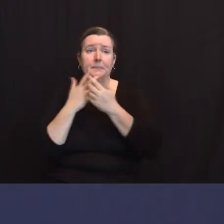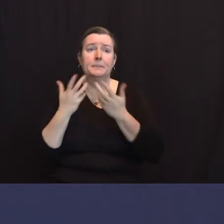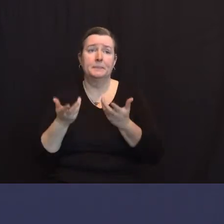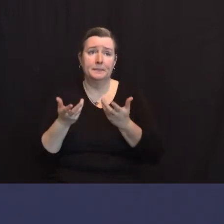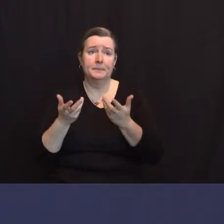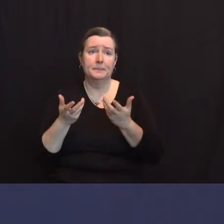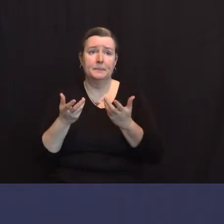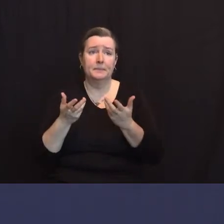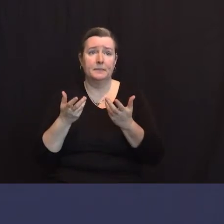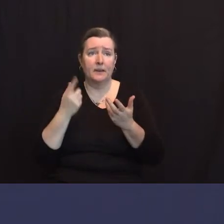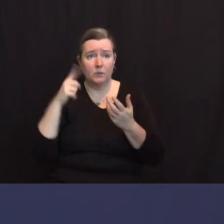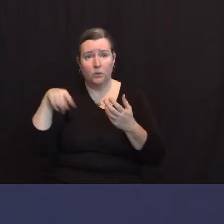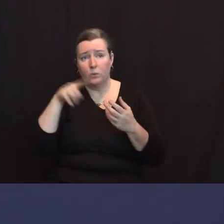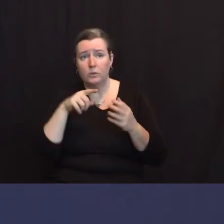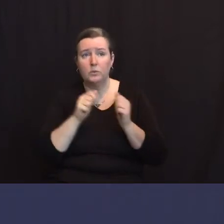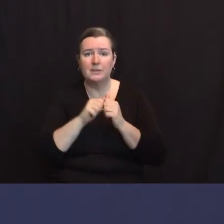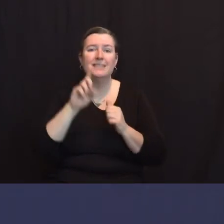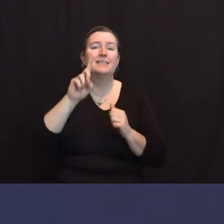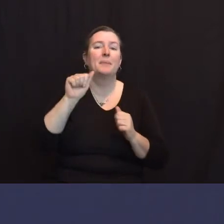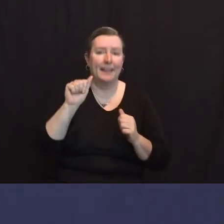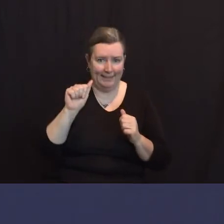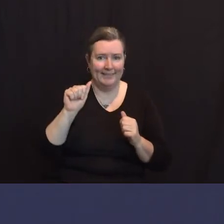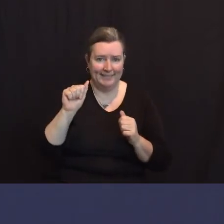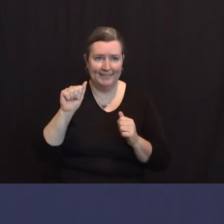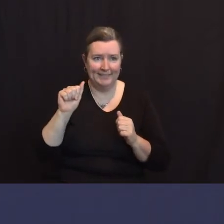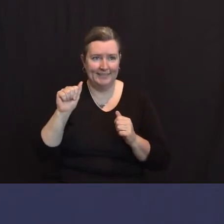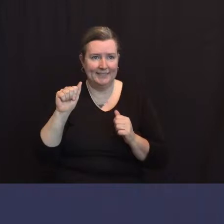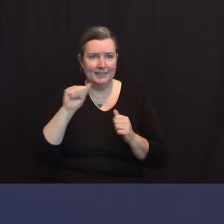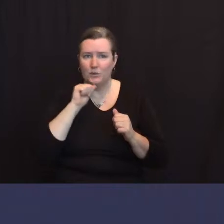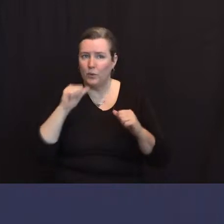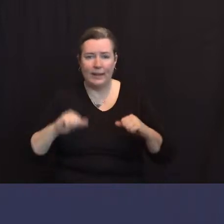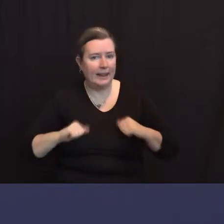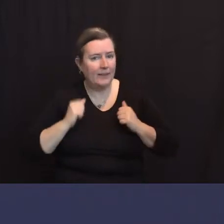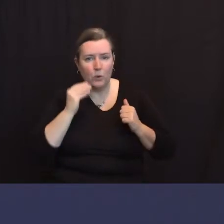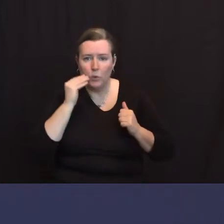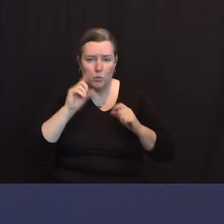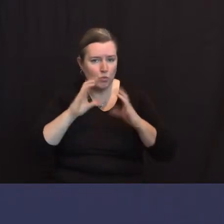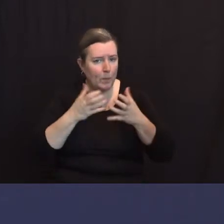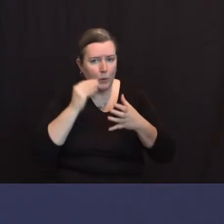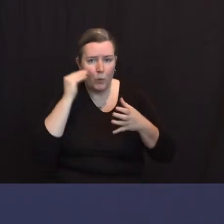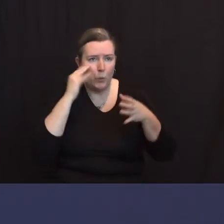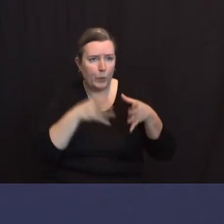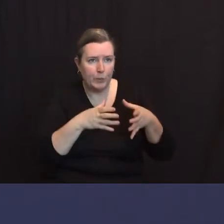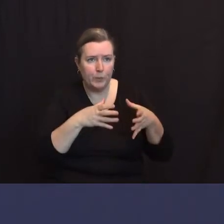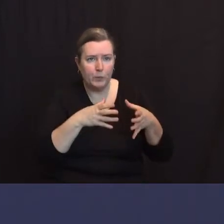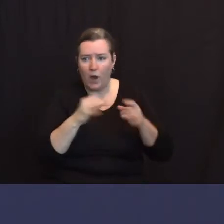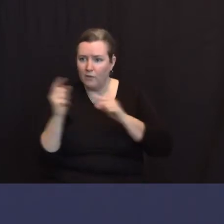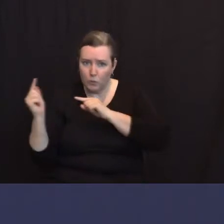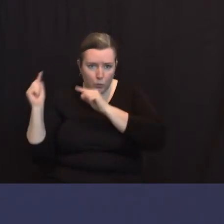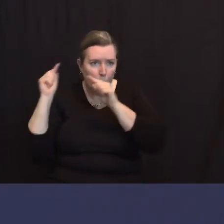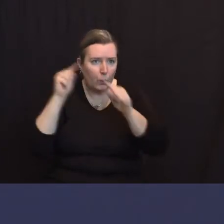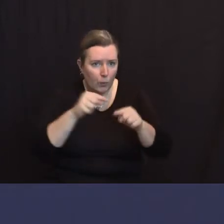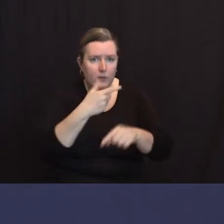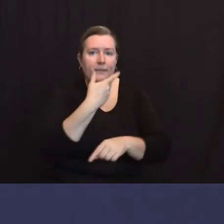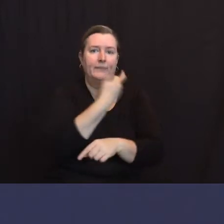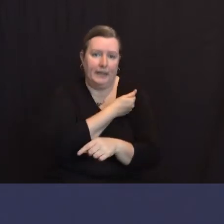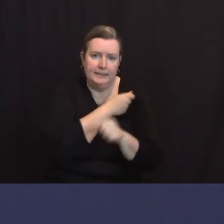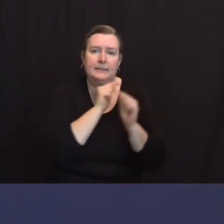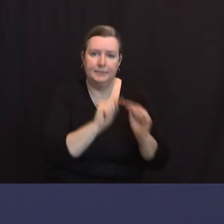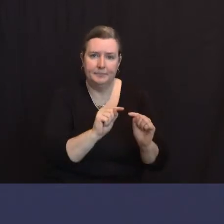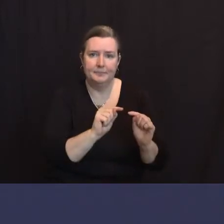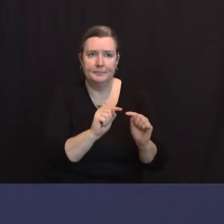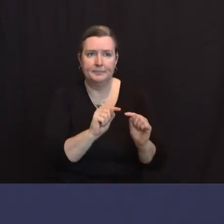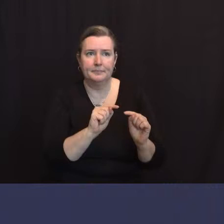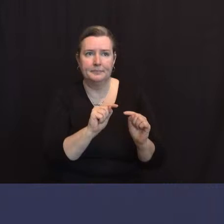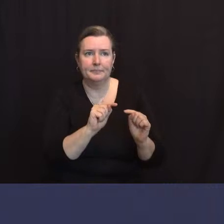with disabilities who are not in group homes, who we have to go get. And not just the J&J vaccine, but